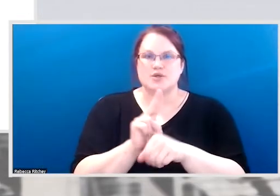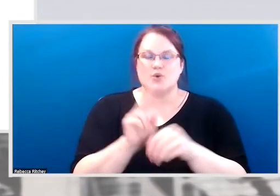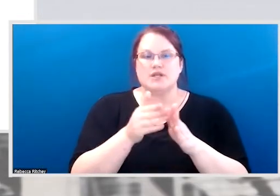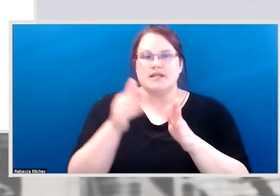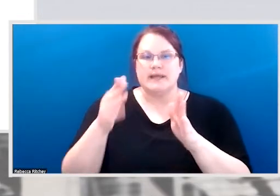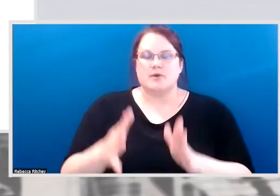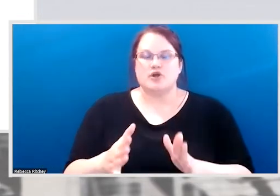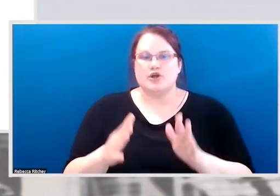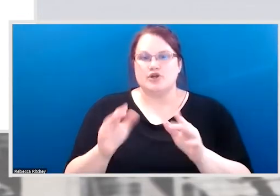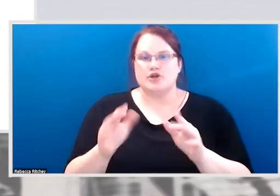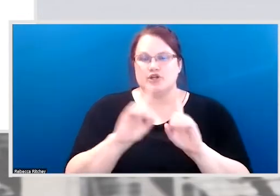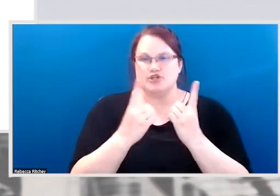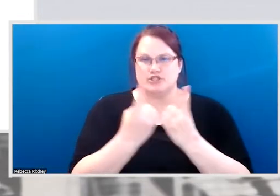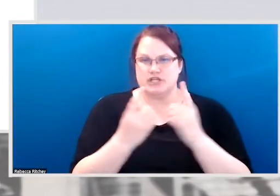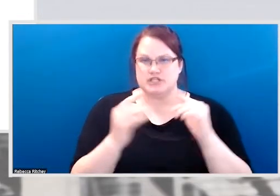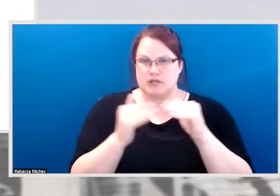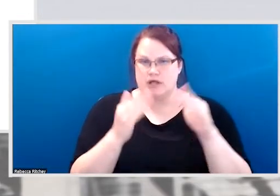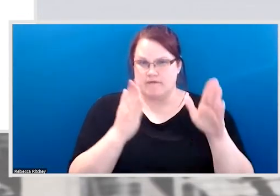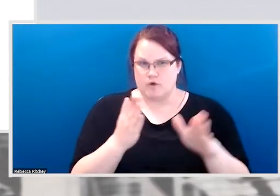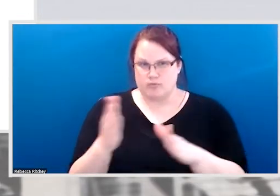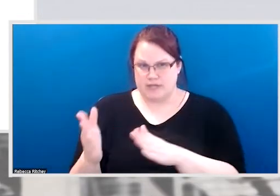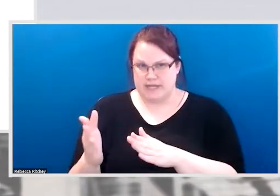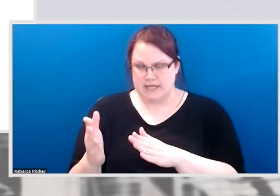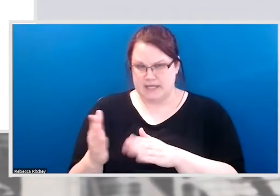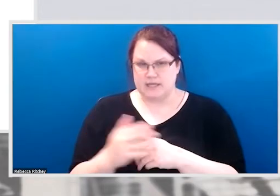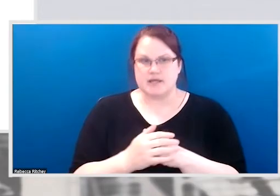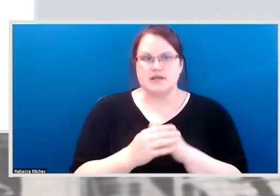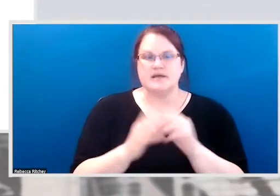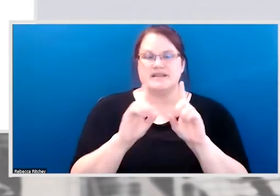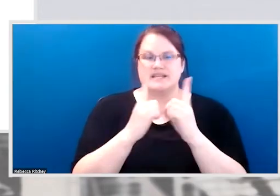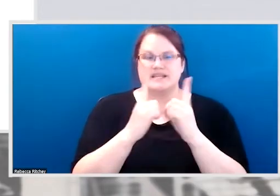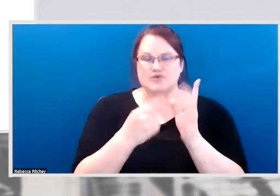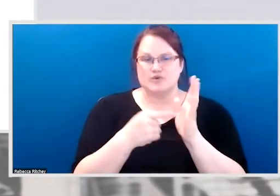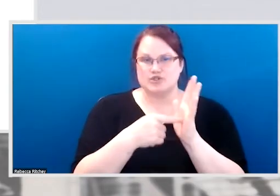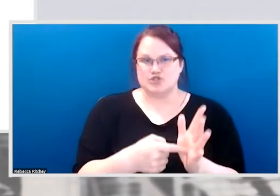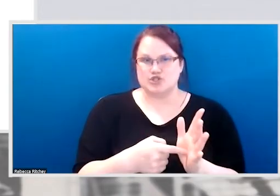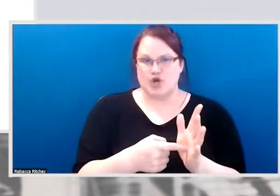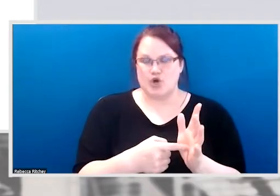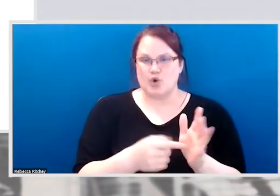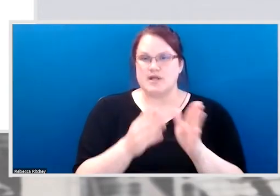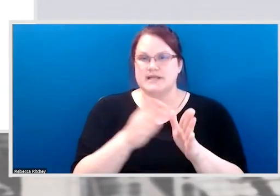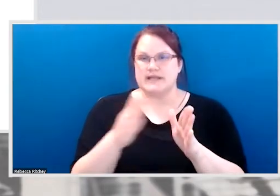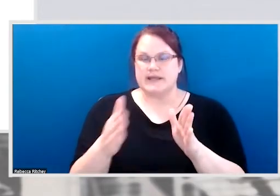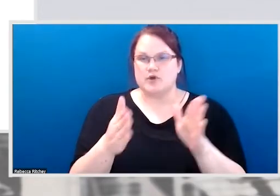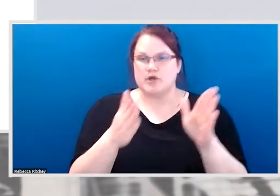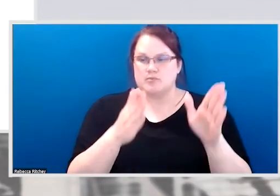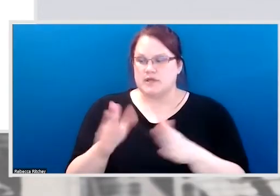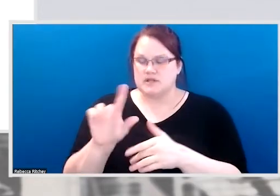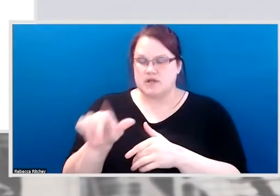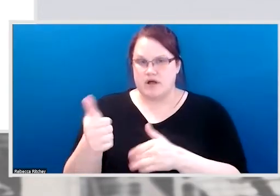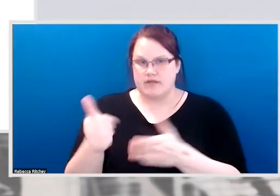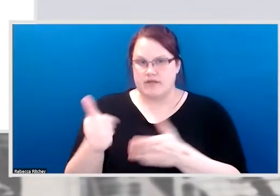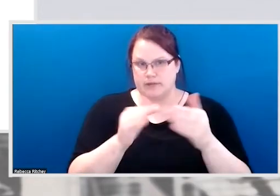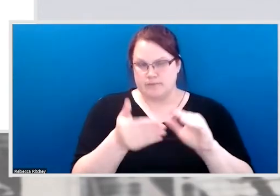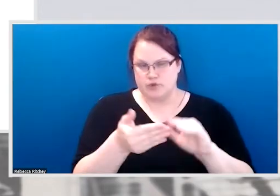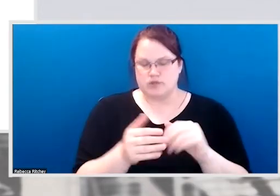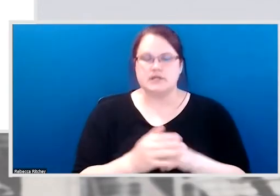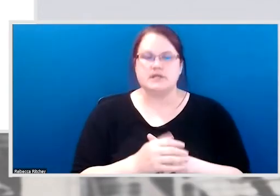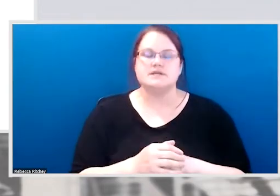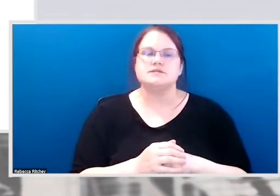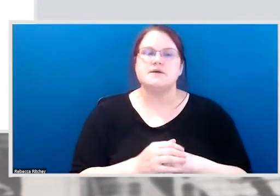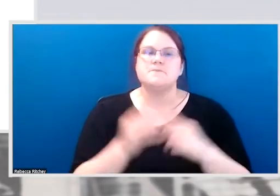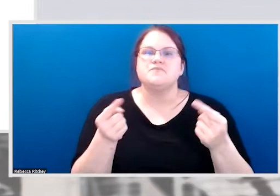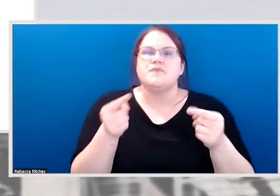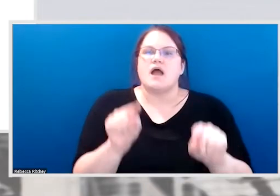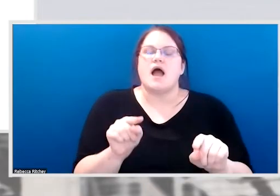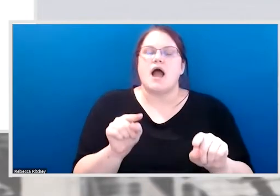or district level planning. So the Eco Innovation District is shown here, but have done neighborhood plans in a number of other communities. Happens